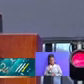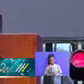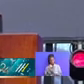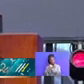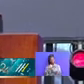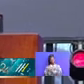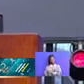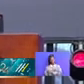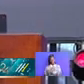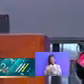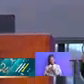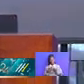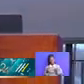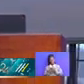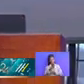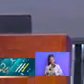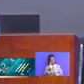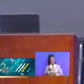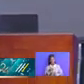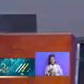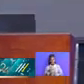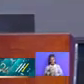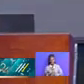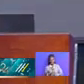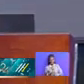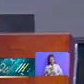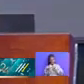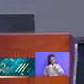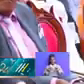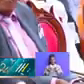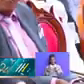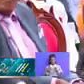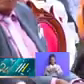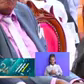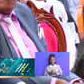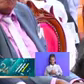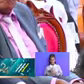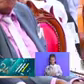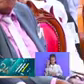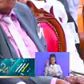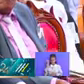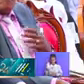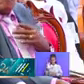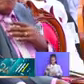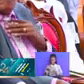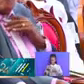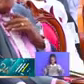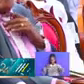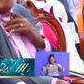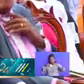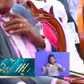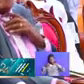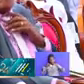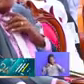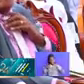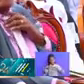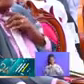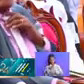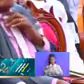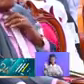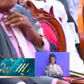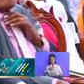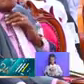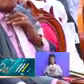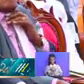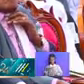relax this thing that you are complaining about don't you know that the quality of the